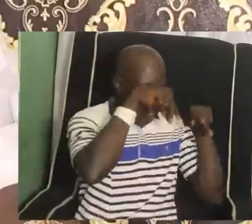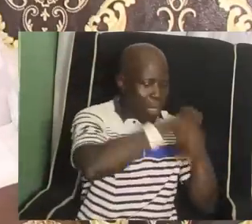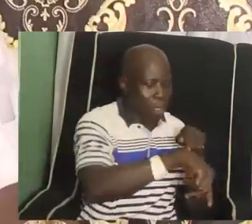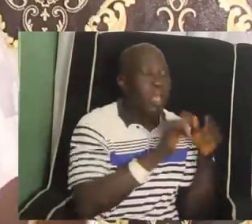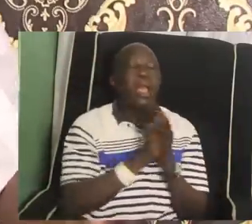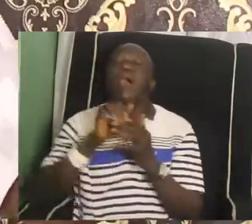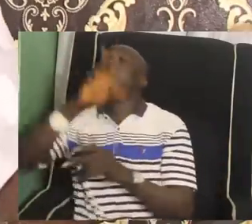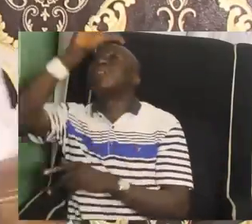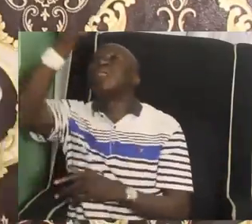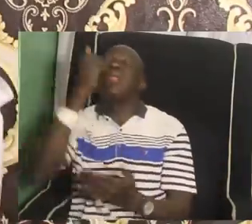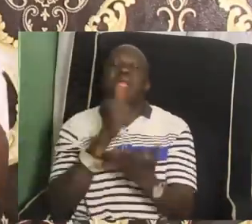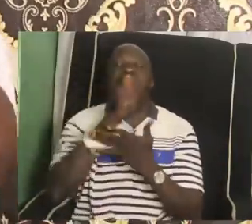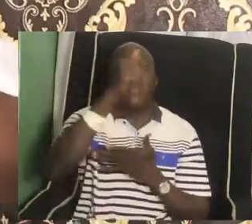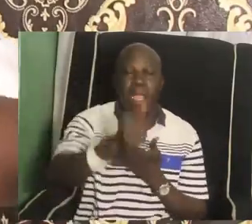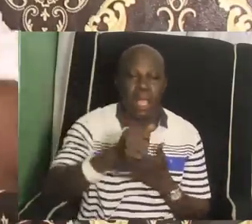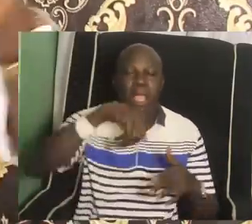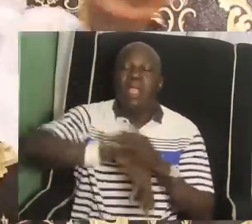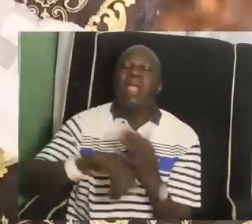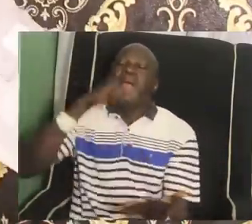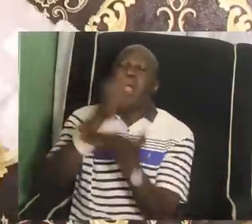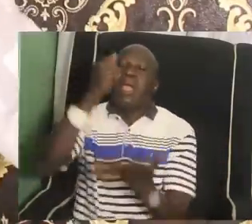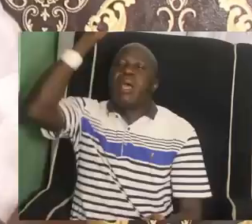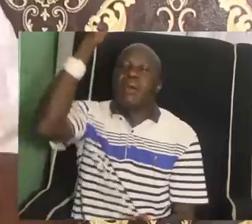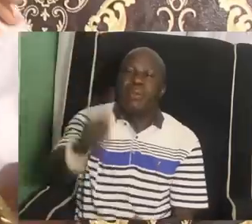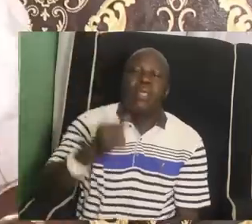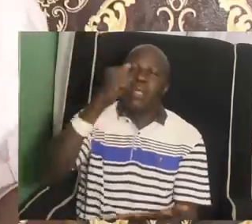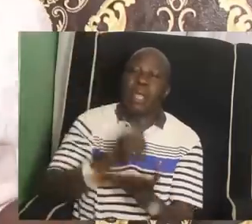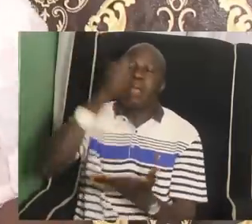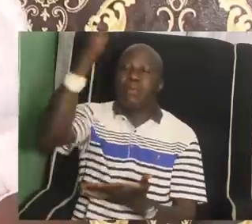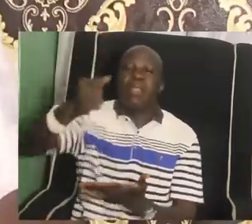look down. I'm in better now. To the amen. What be a year? I will pay you. Amen.